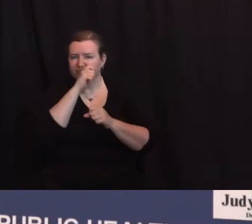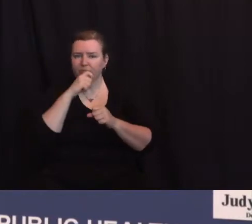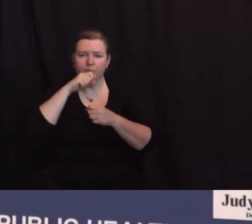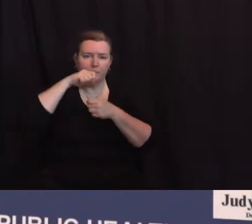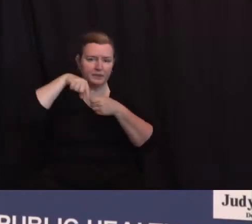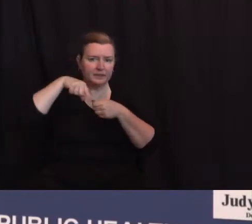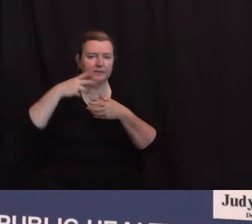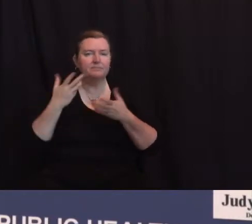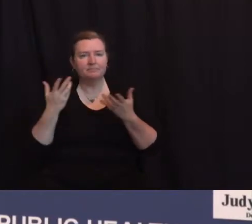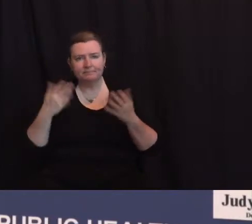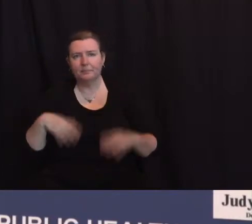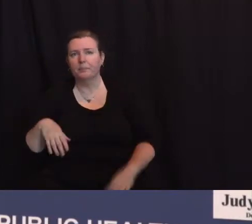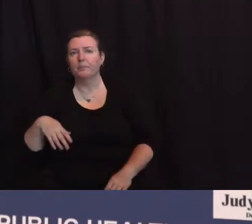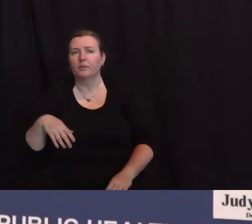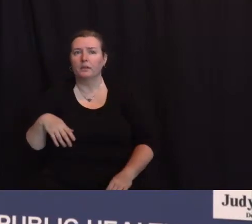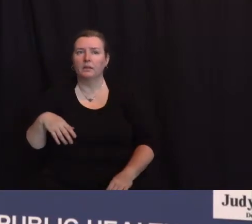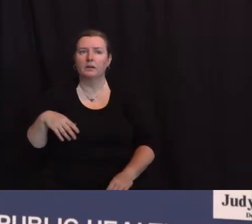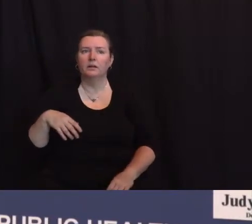Of those